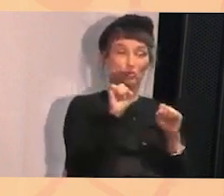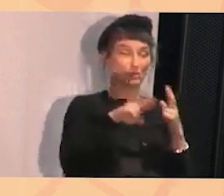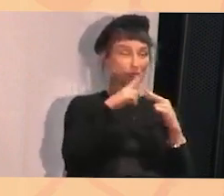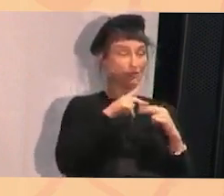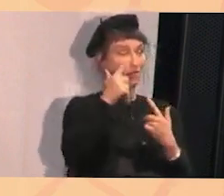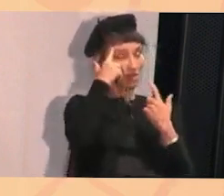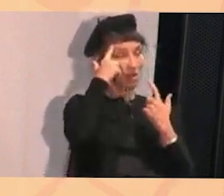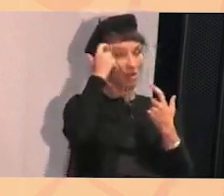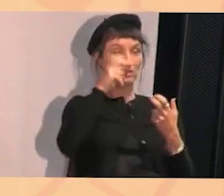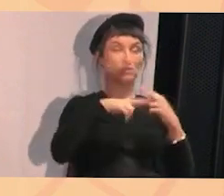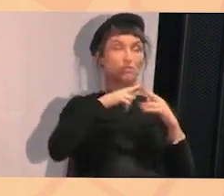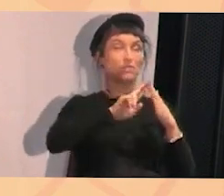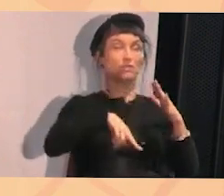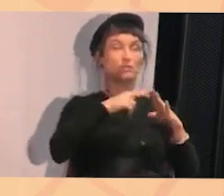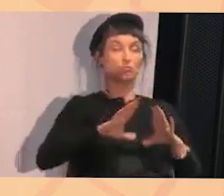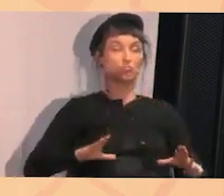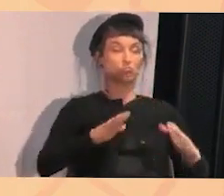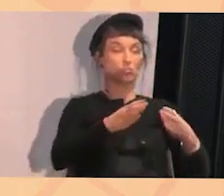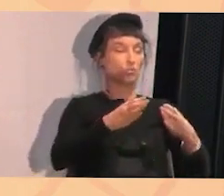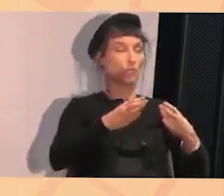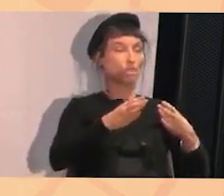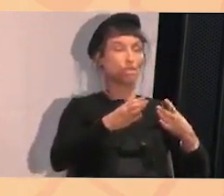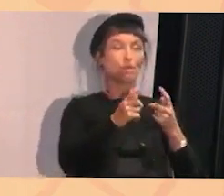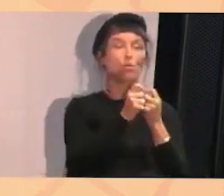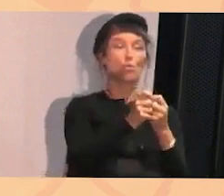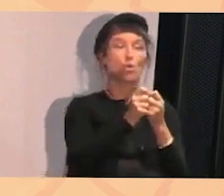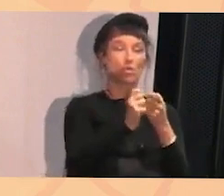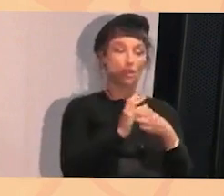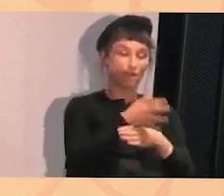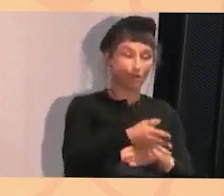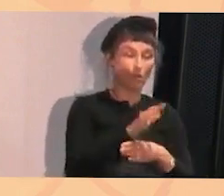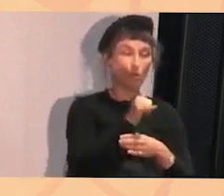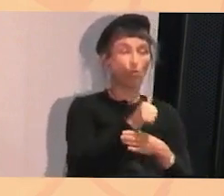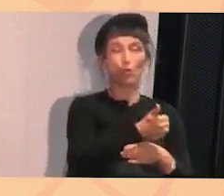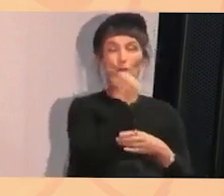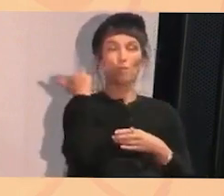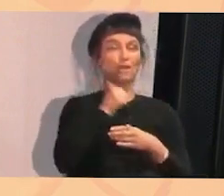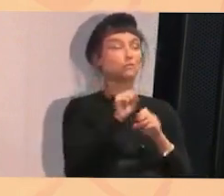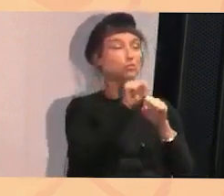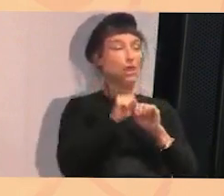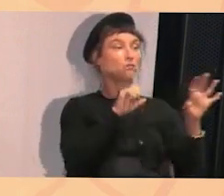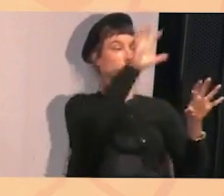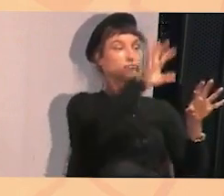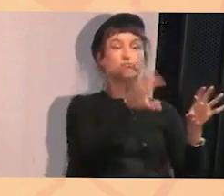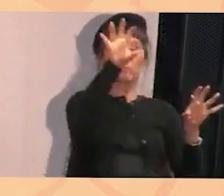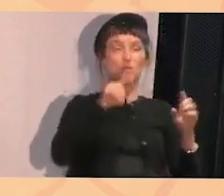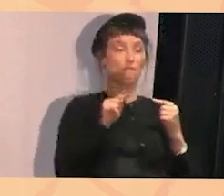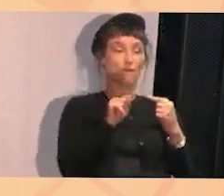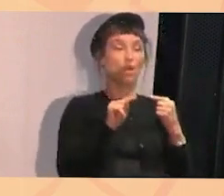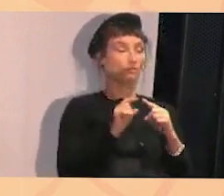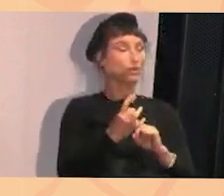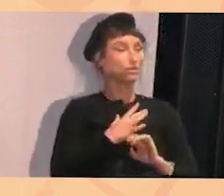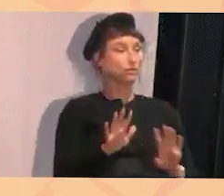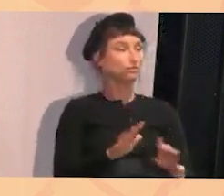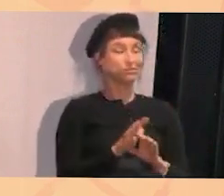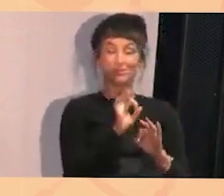authority is worth the effort. Or shall we all go back to our own territory and fight our own battles locally? That hasn't